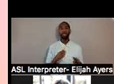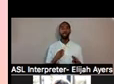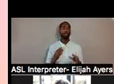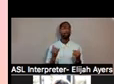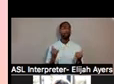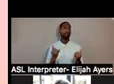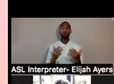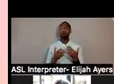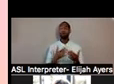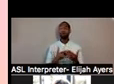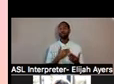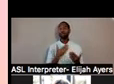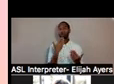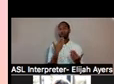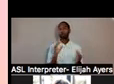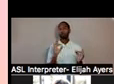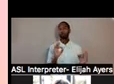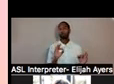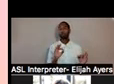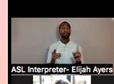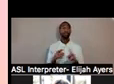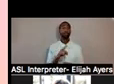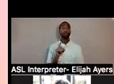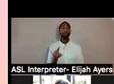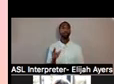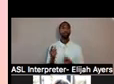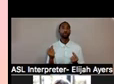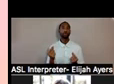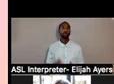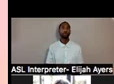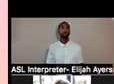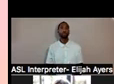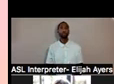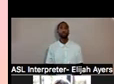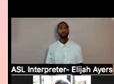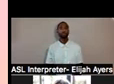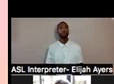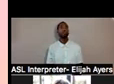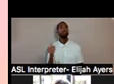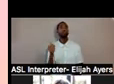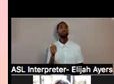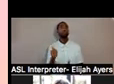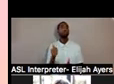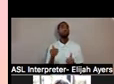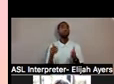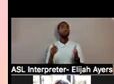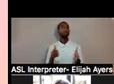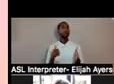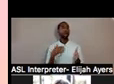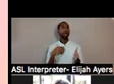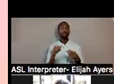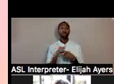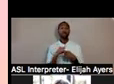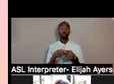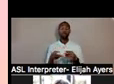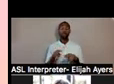yeah, whatever feels good. So the first question is, in what ways does this practice build upon your existing gifts